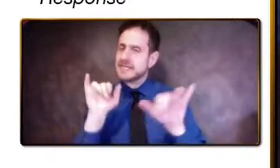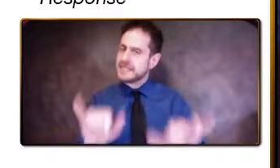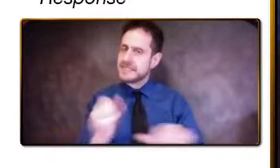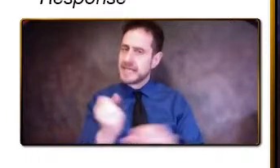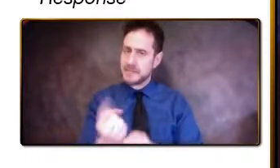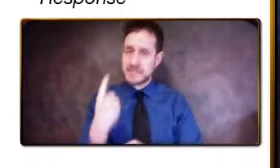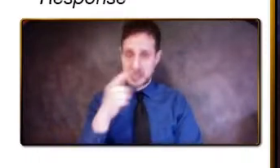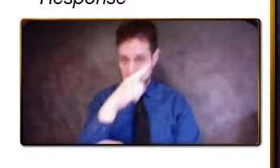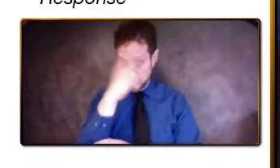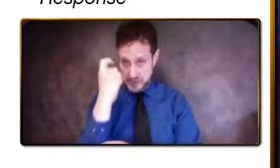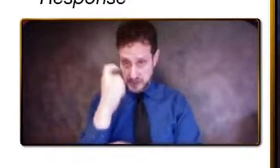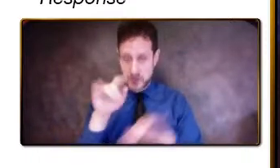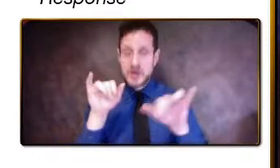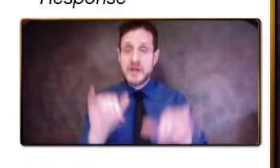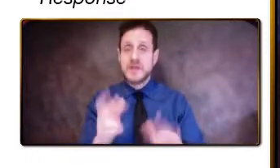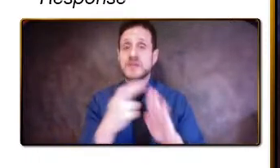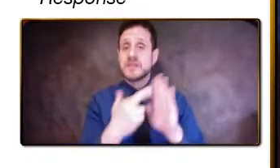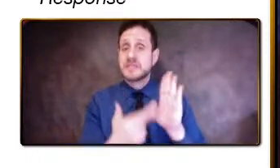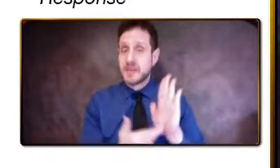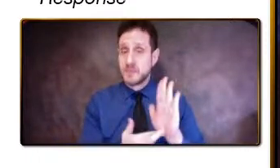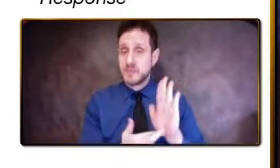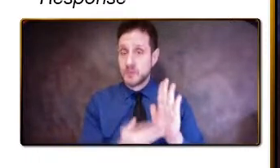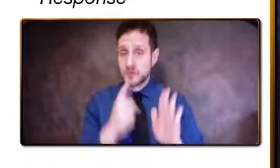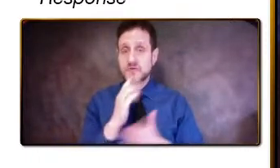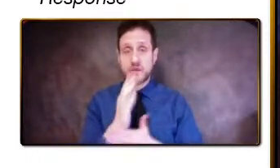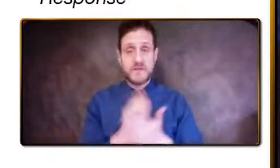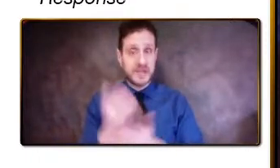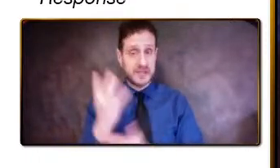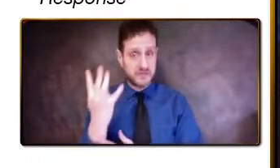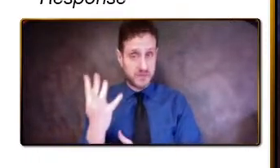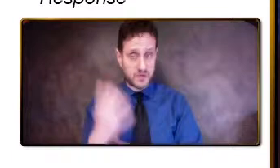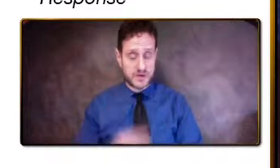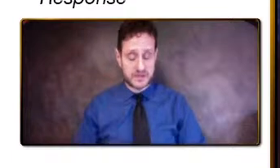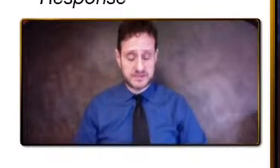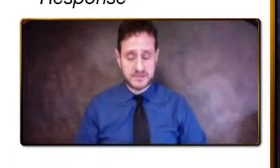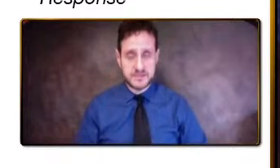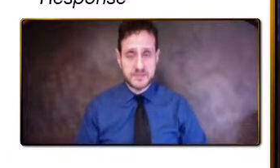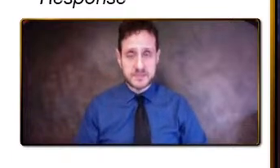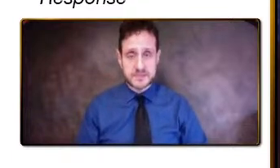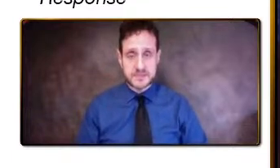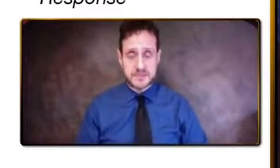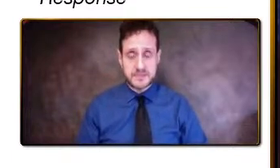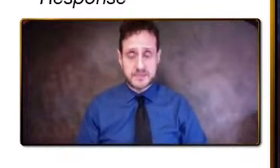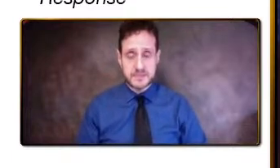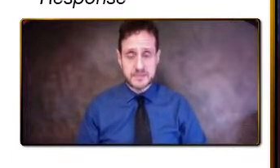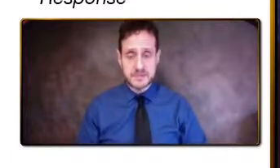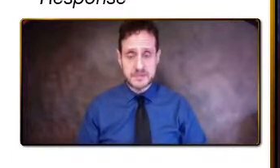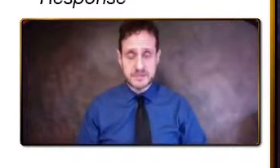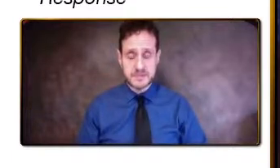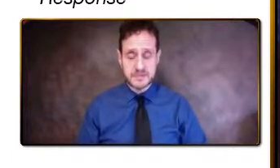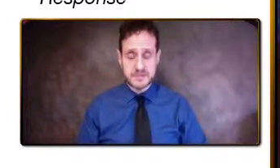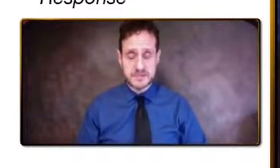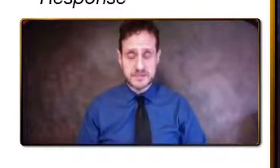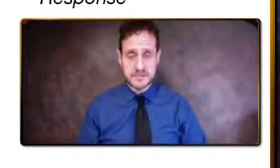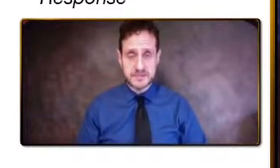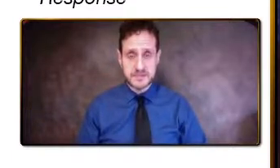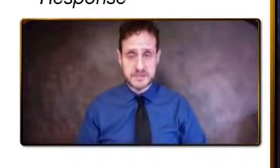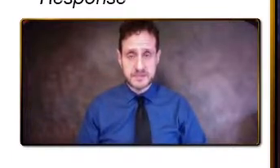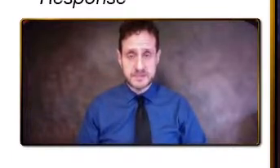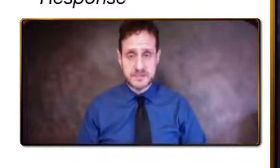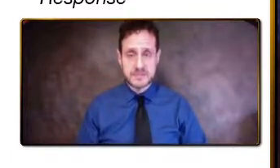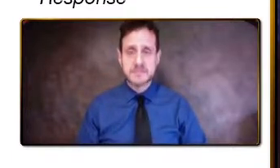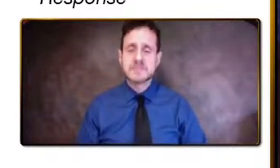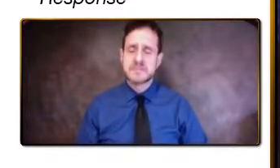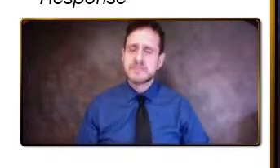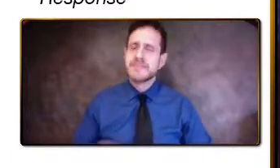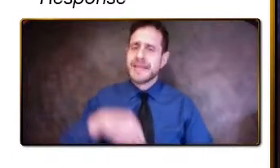they move into phase 4 that were in existence last summer. The closure of indoor service still applies